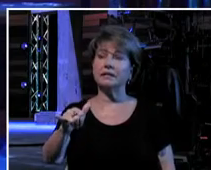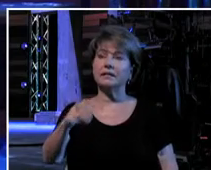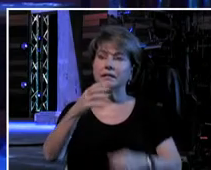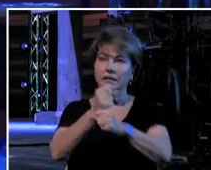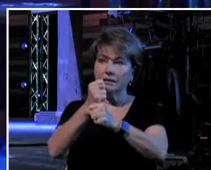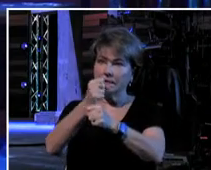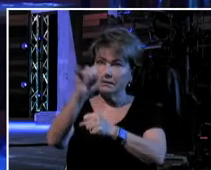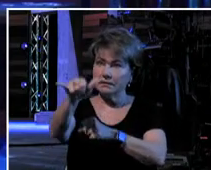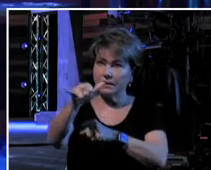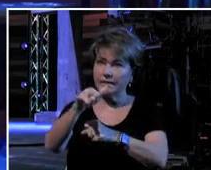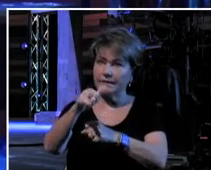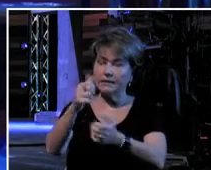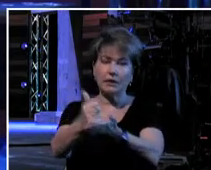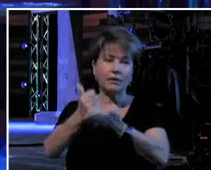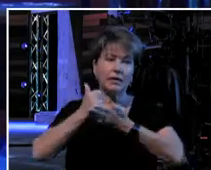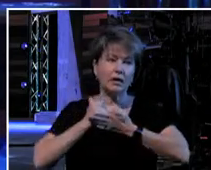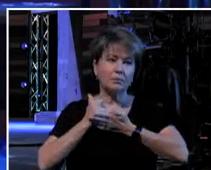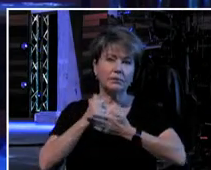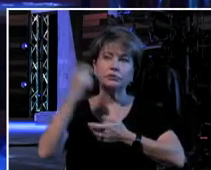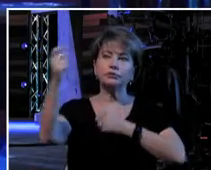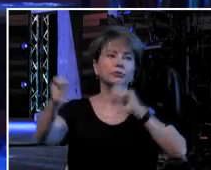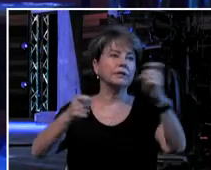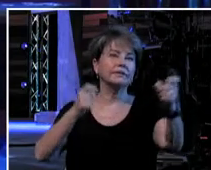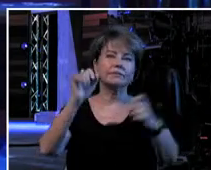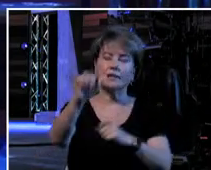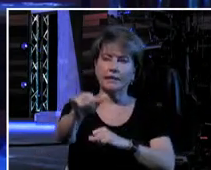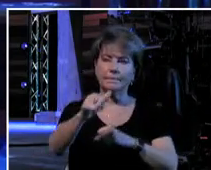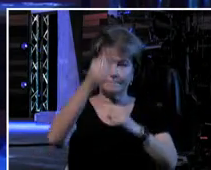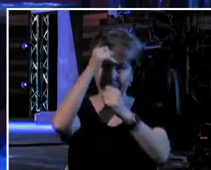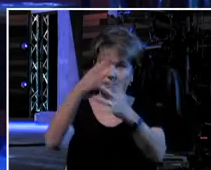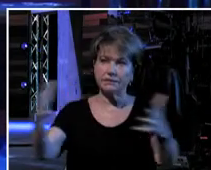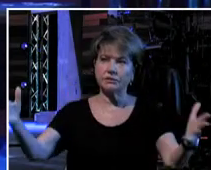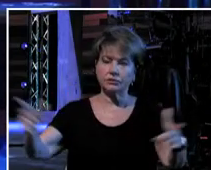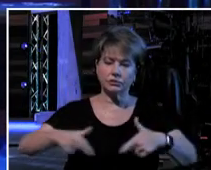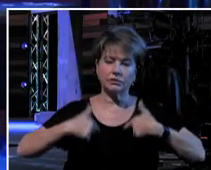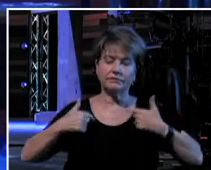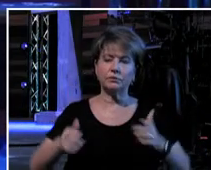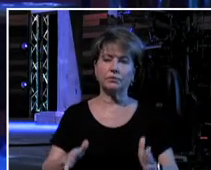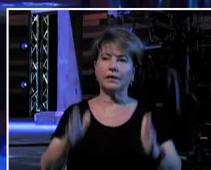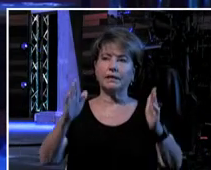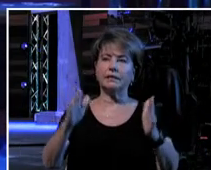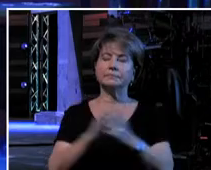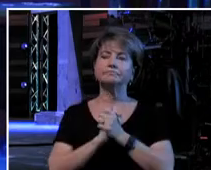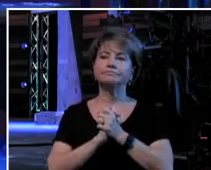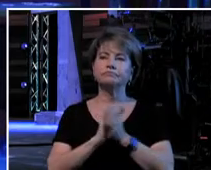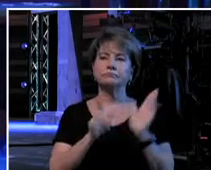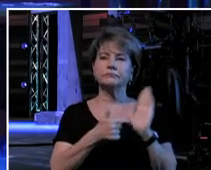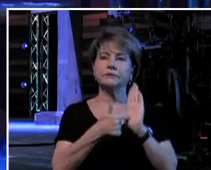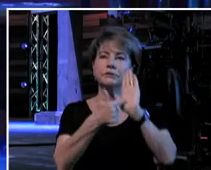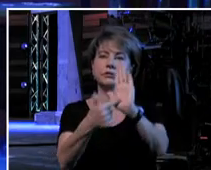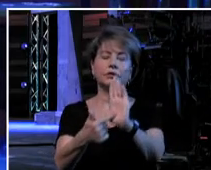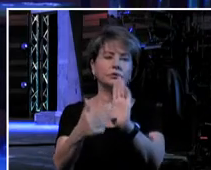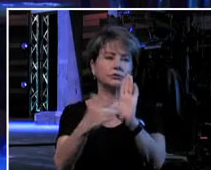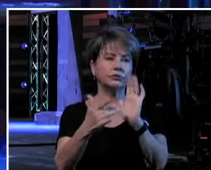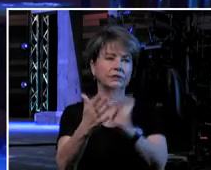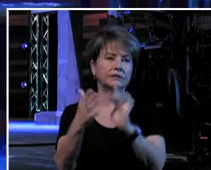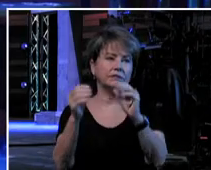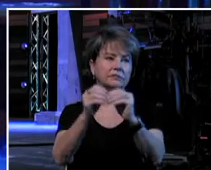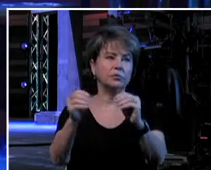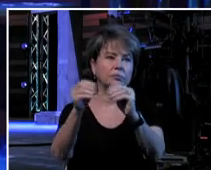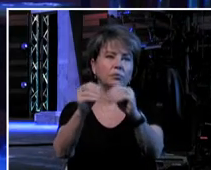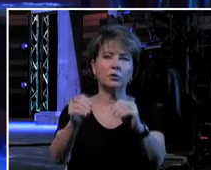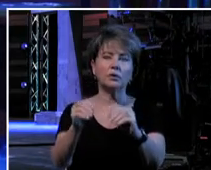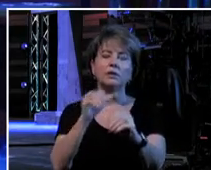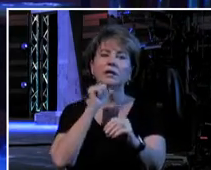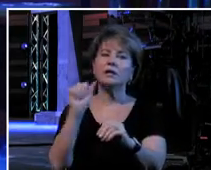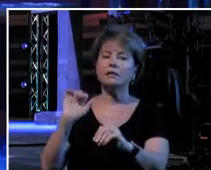for you to help us to give it, to live in such a way that reflects more of Jesus and less of ourselves,